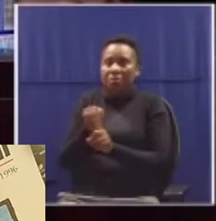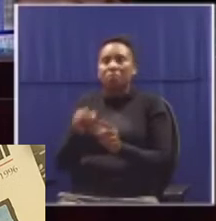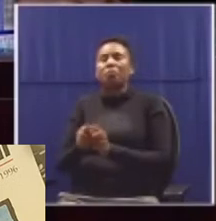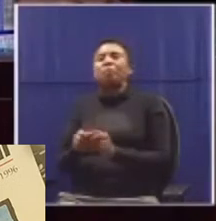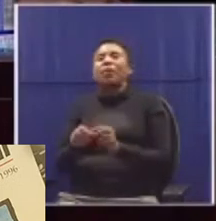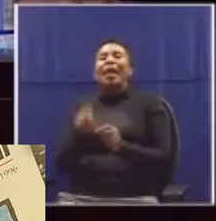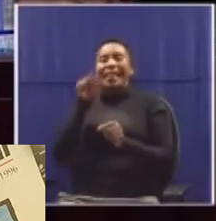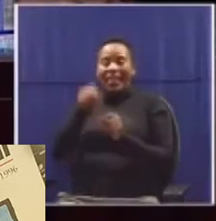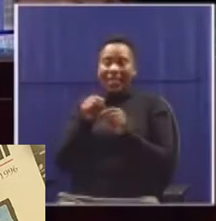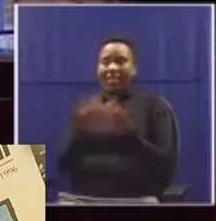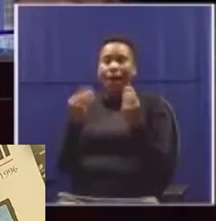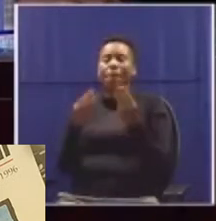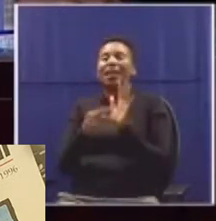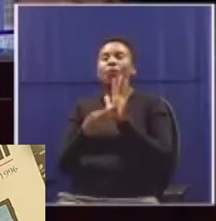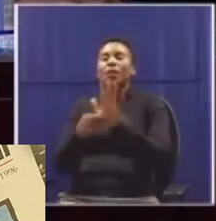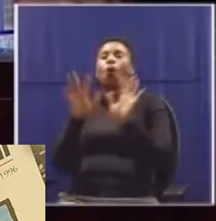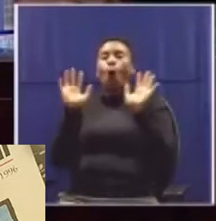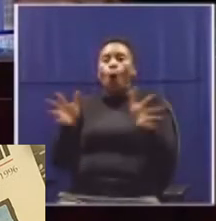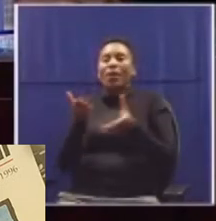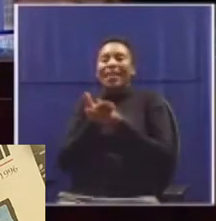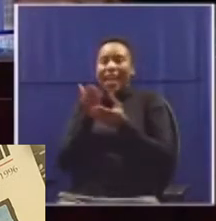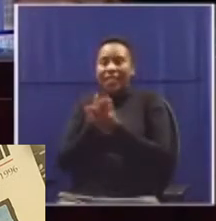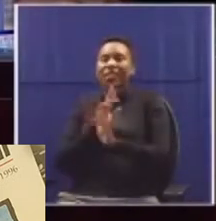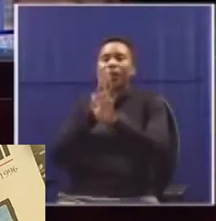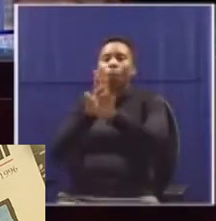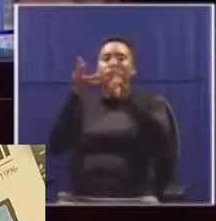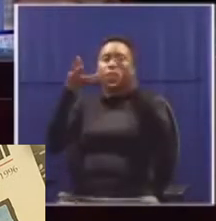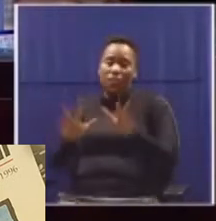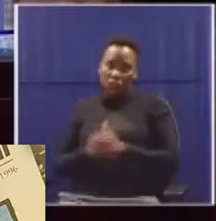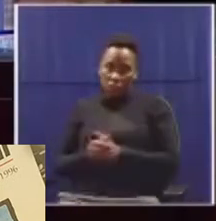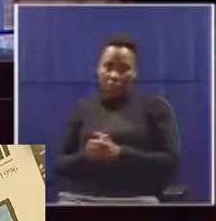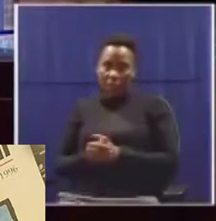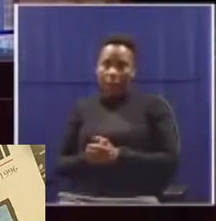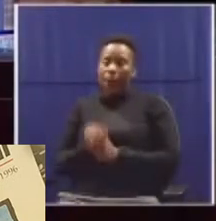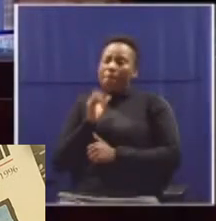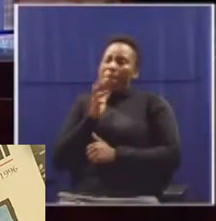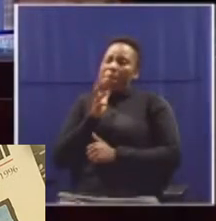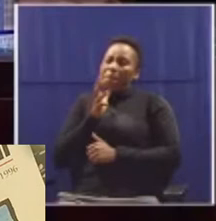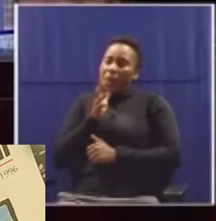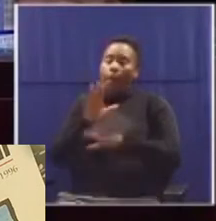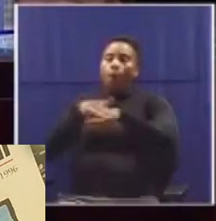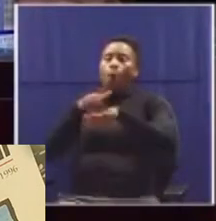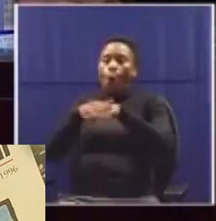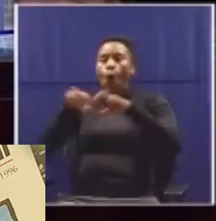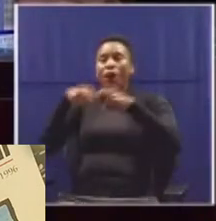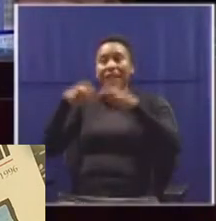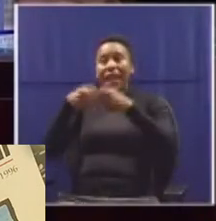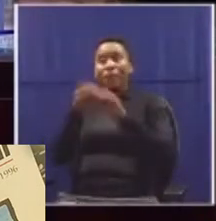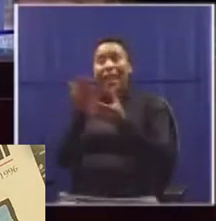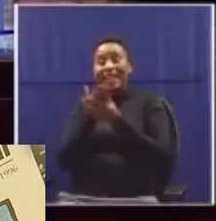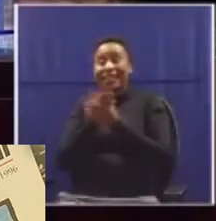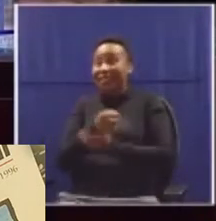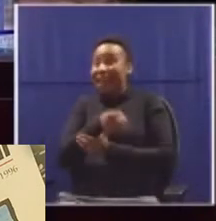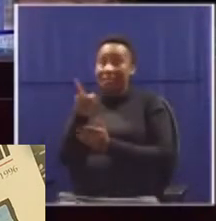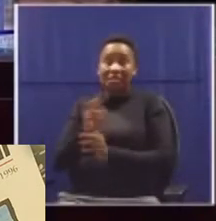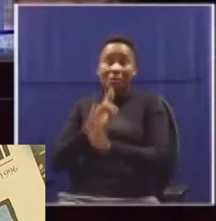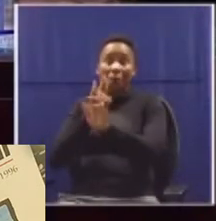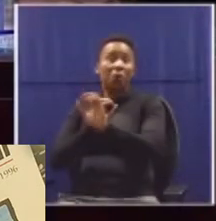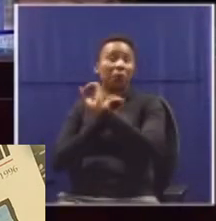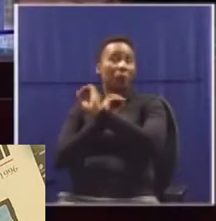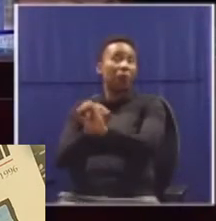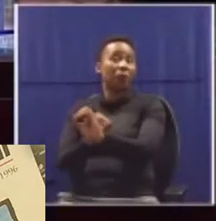represents only the cases that are reported there are a thousand more rape cases that goes unreported